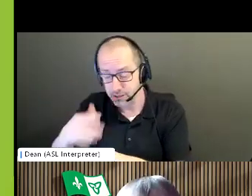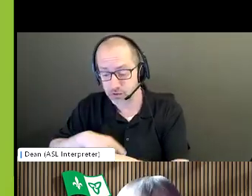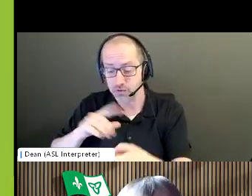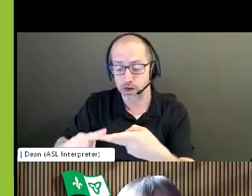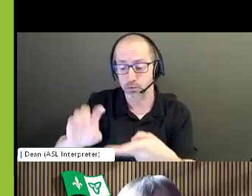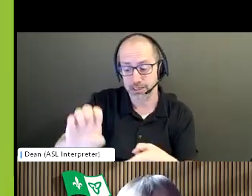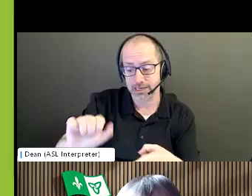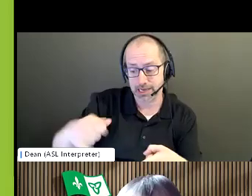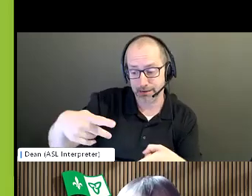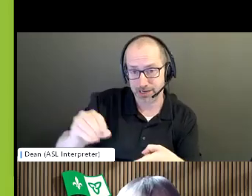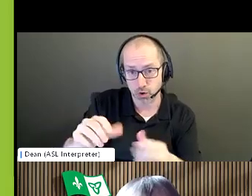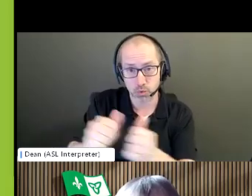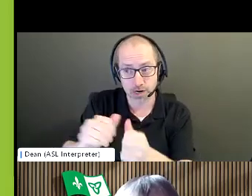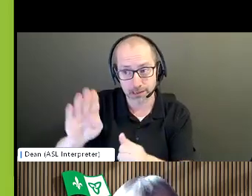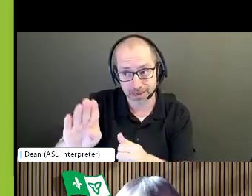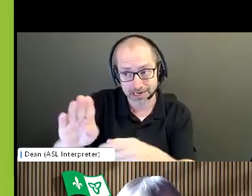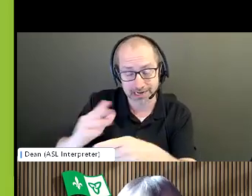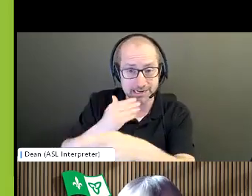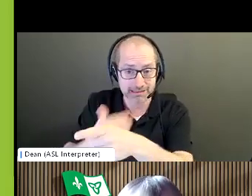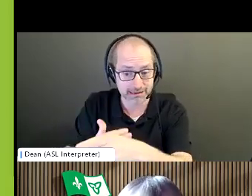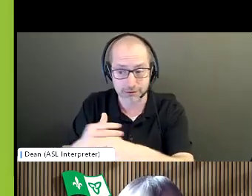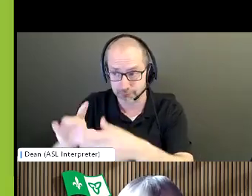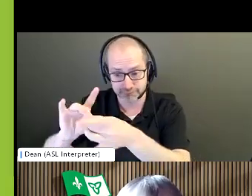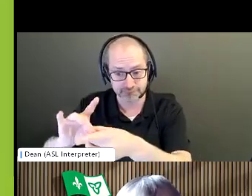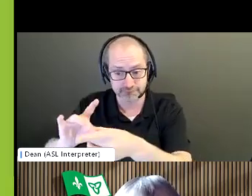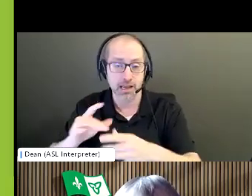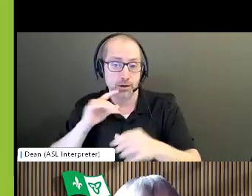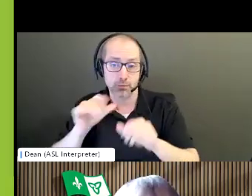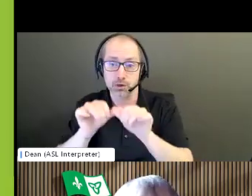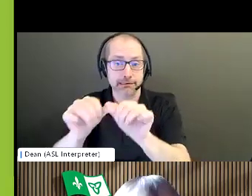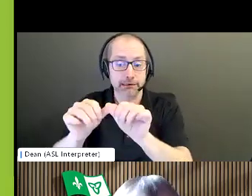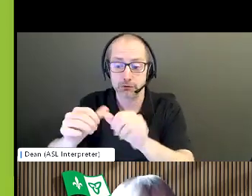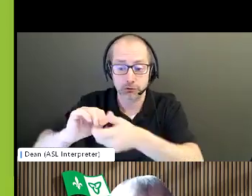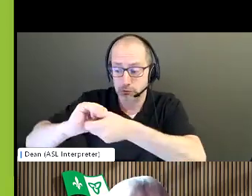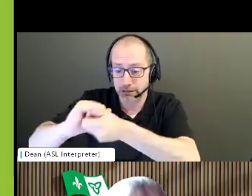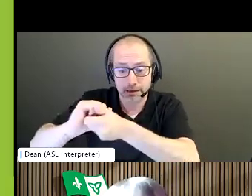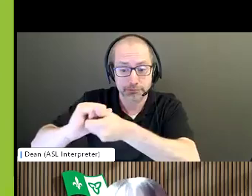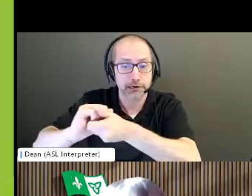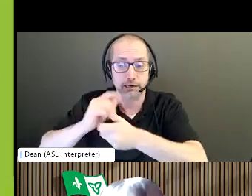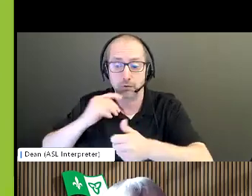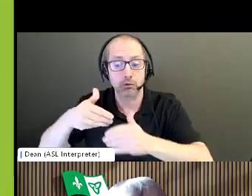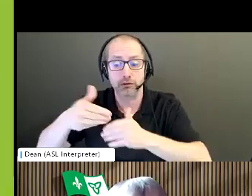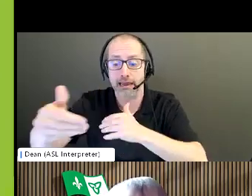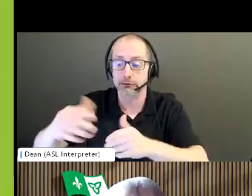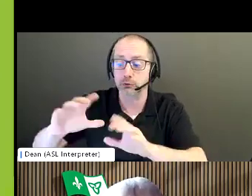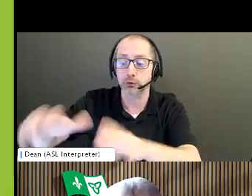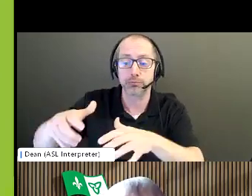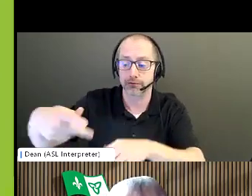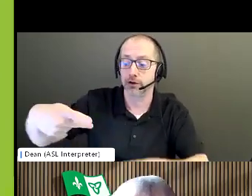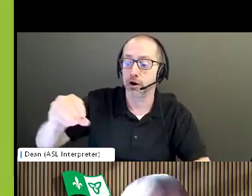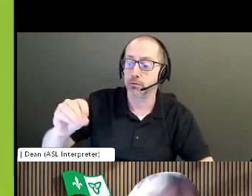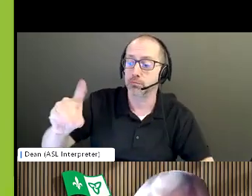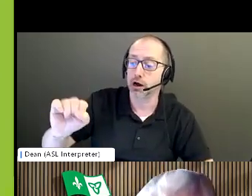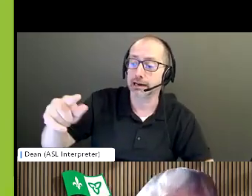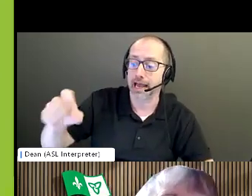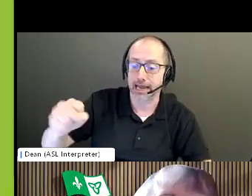with Benedict also. And we will continue to collaborate on the next set of podcasts. So we have a